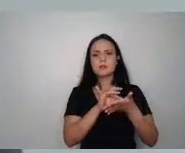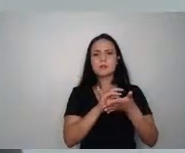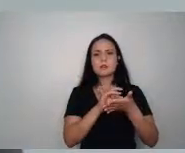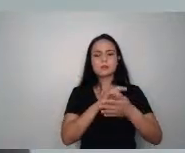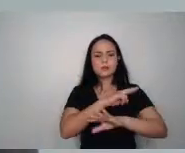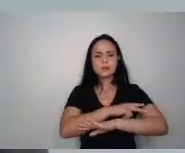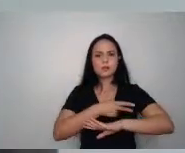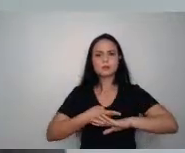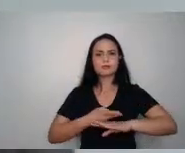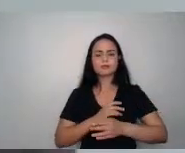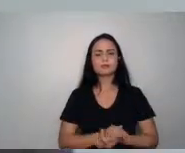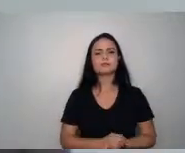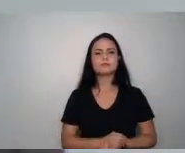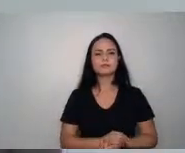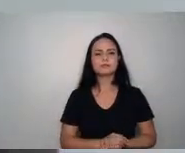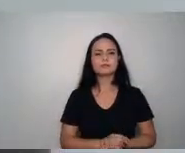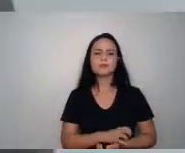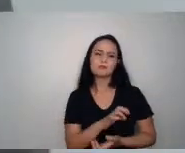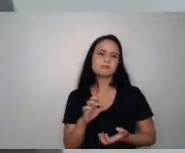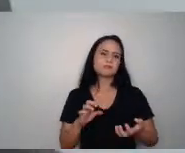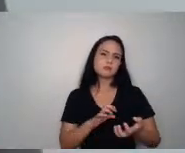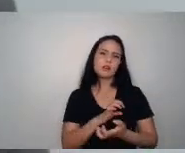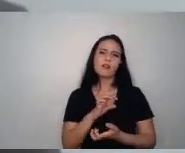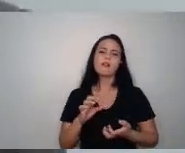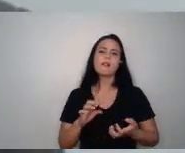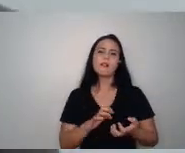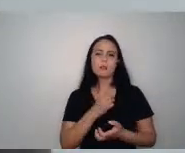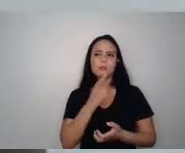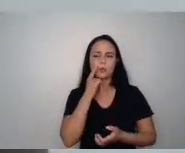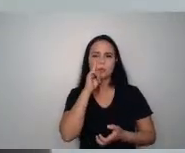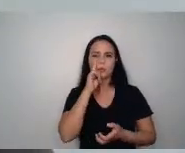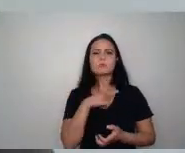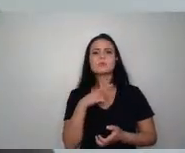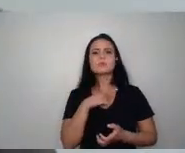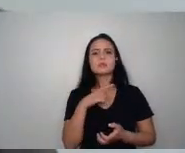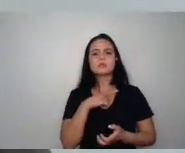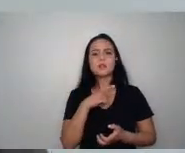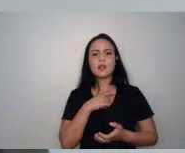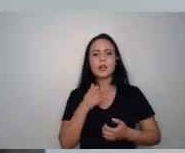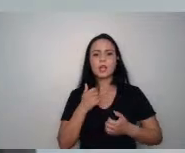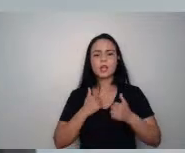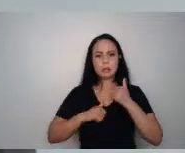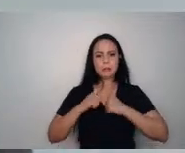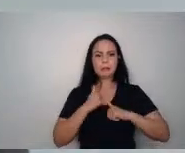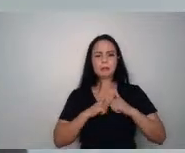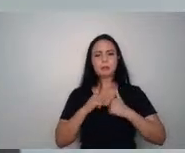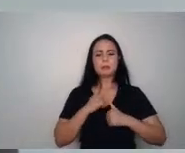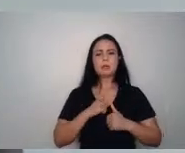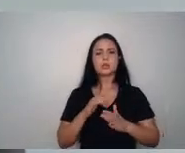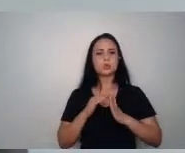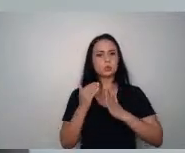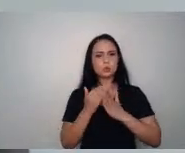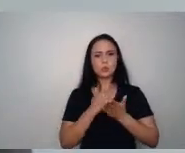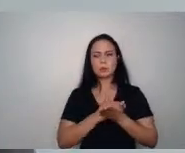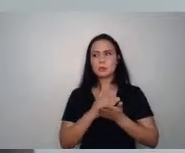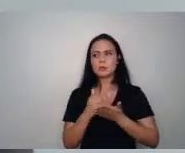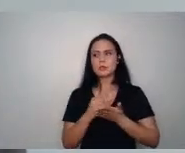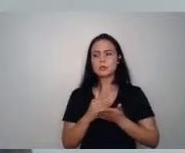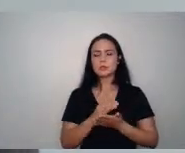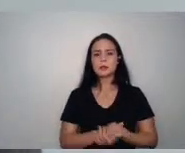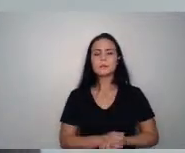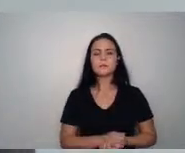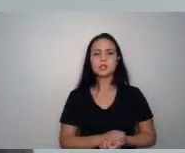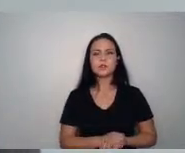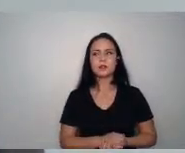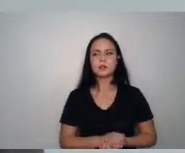just because they had a different sexual option. That is really serious. Me perdoe, eu não